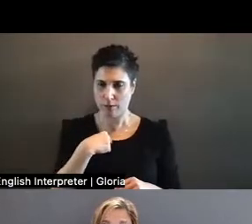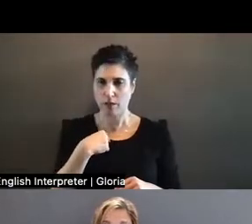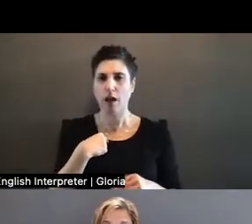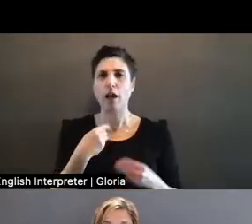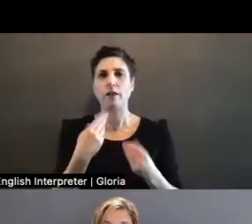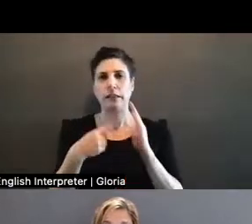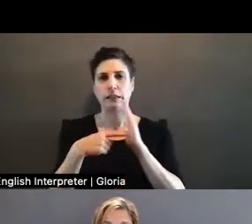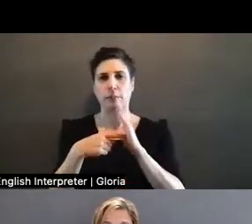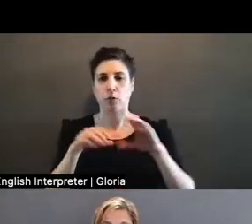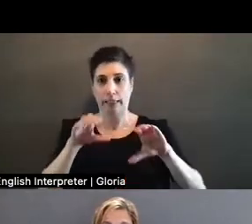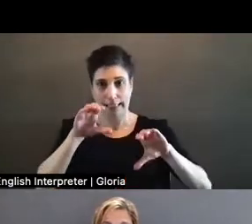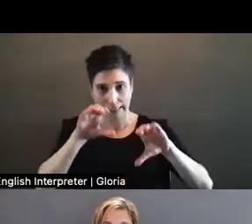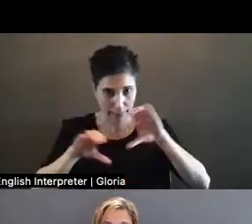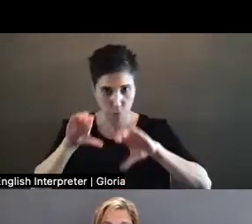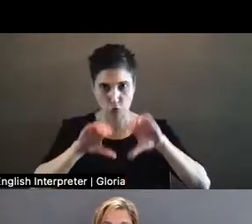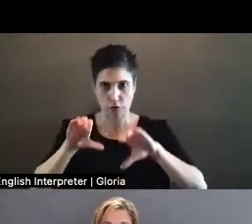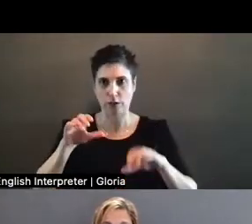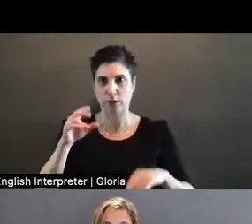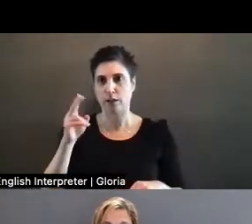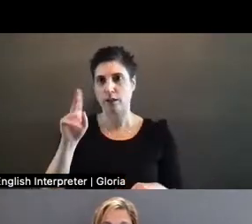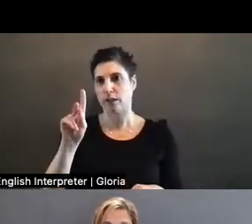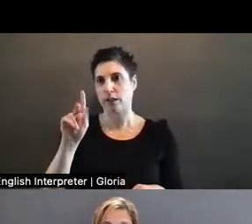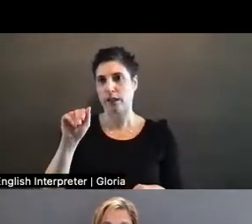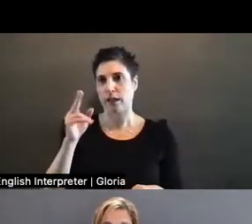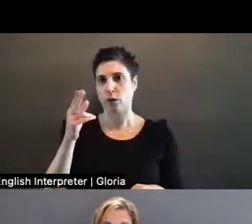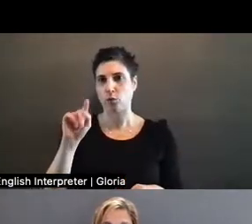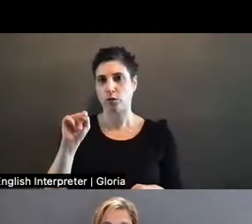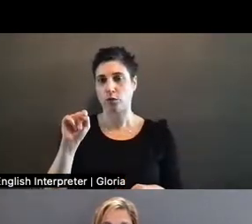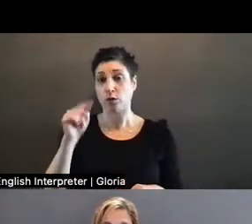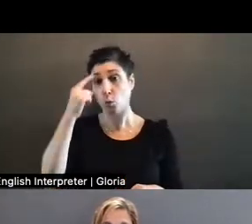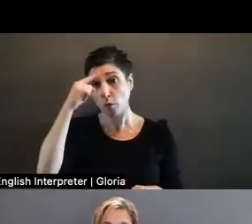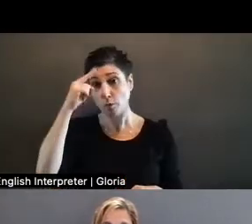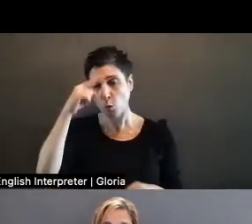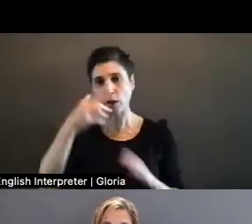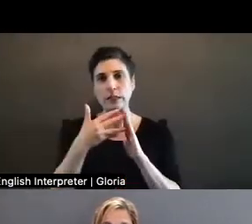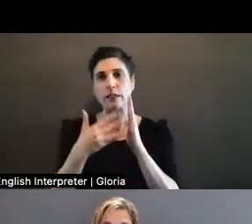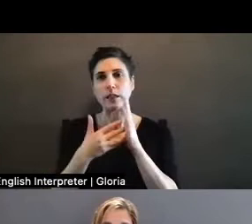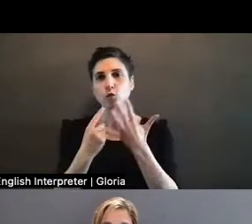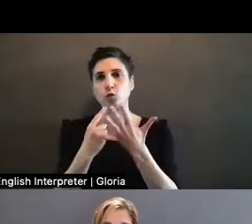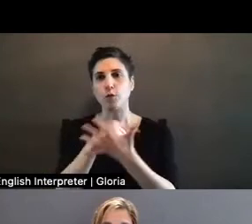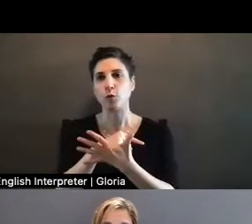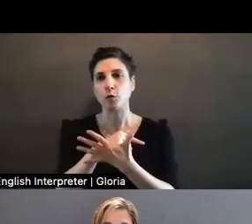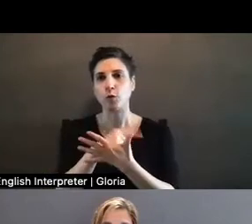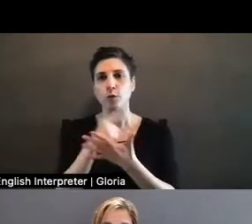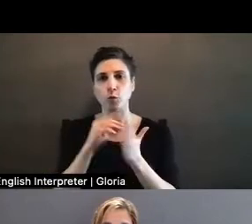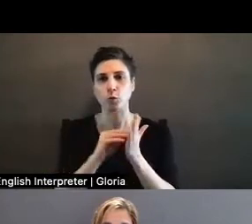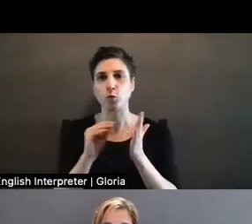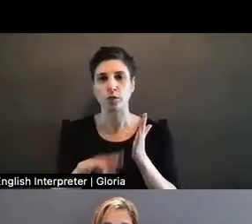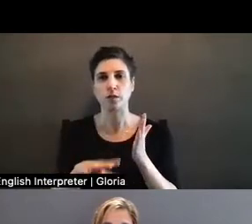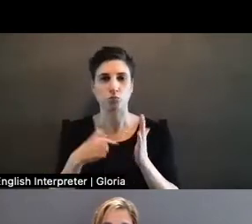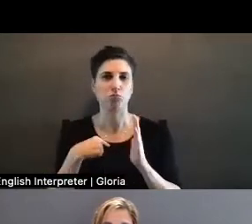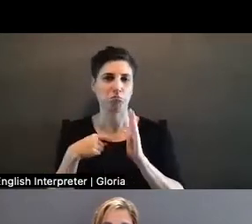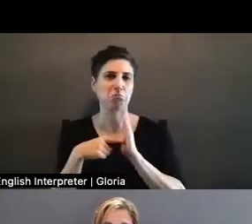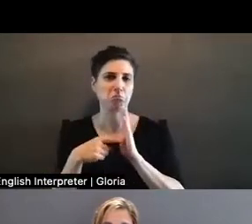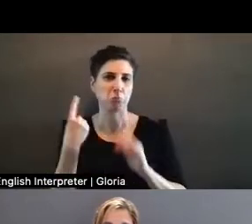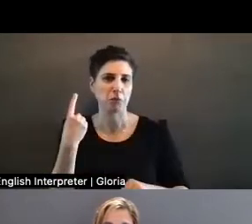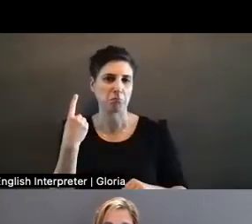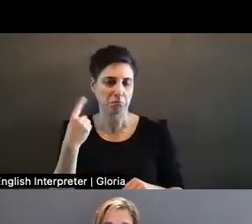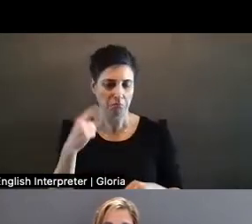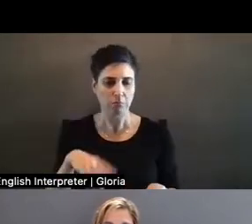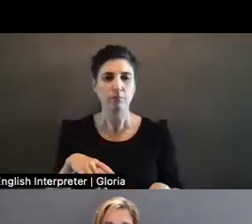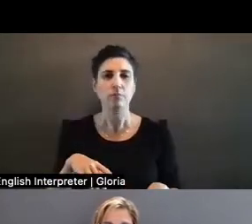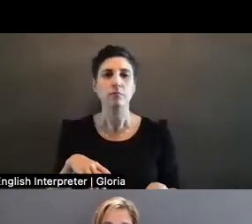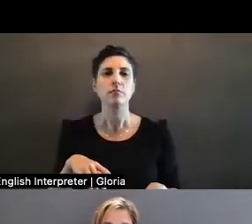a chemistry Kahoot that we use as a final test review for our students. So I'll just show you how